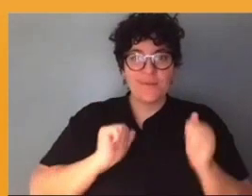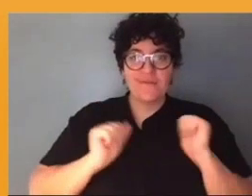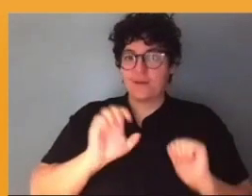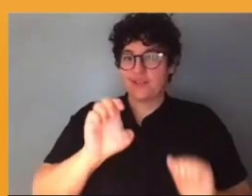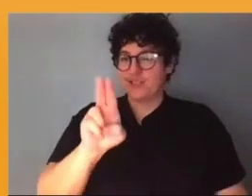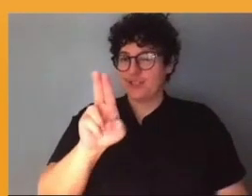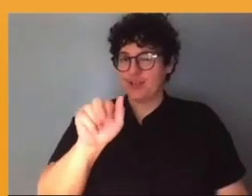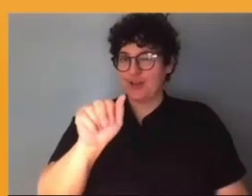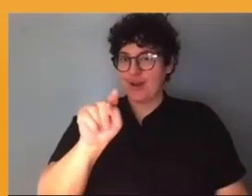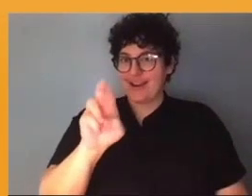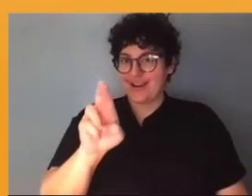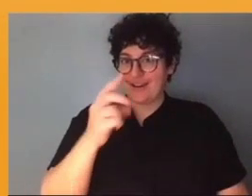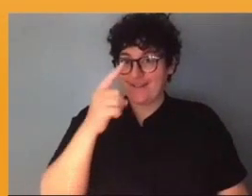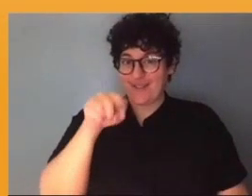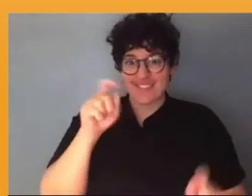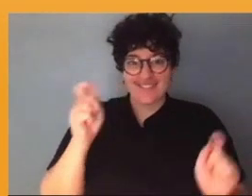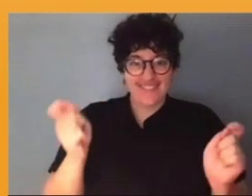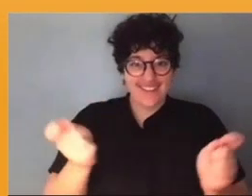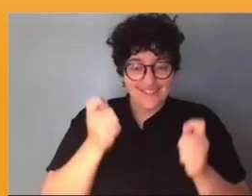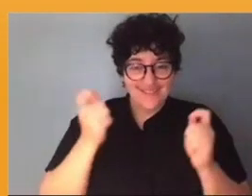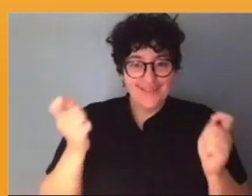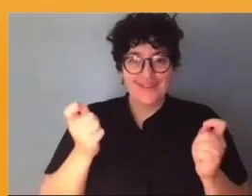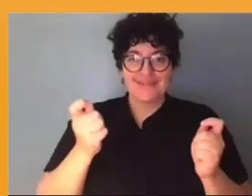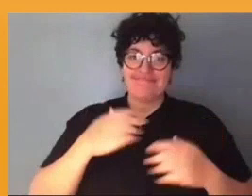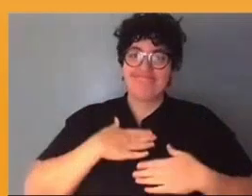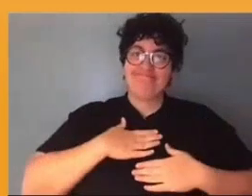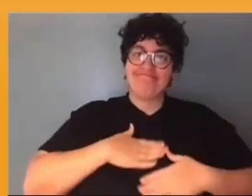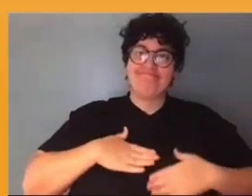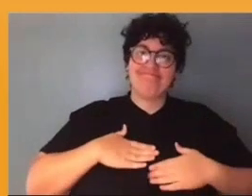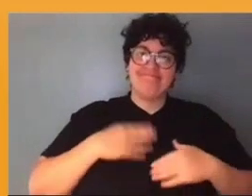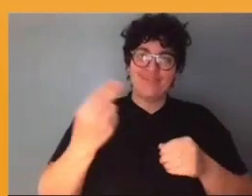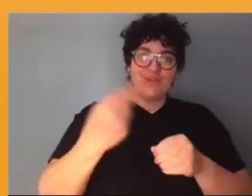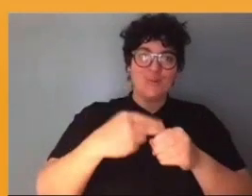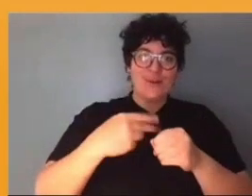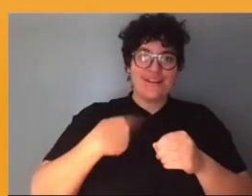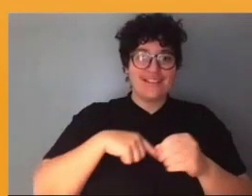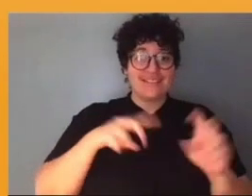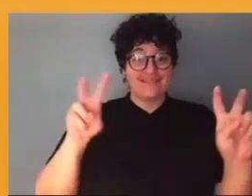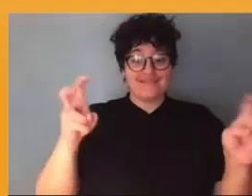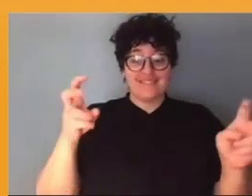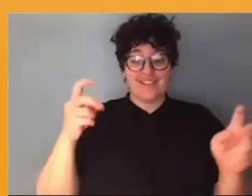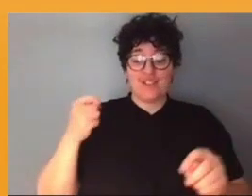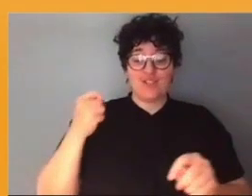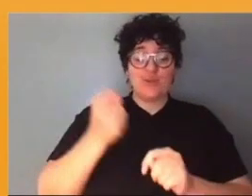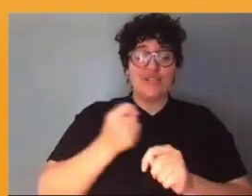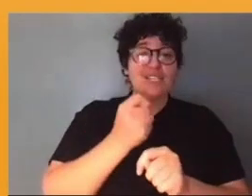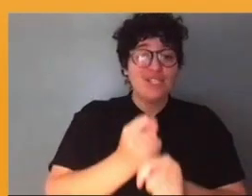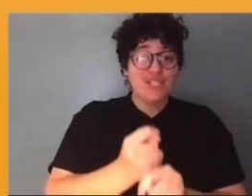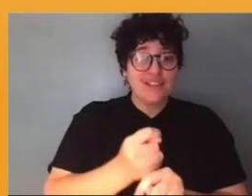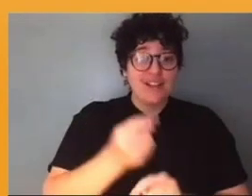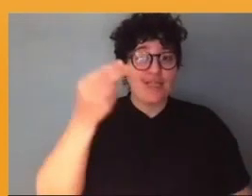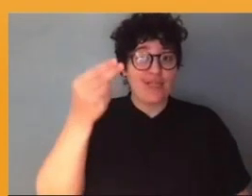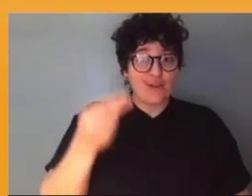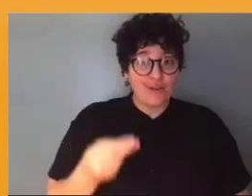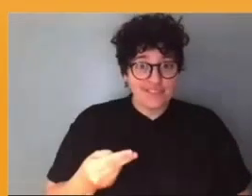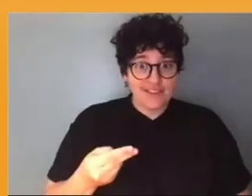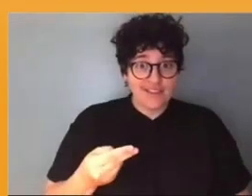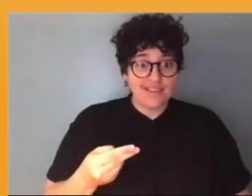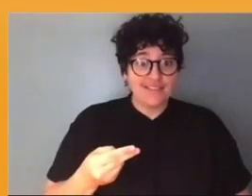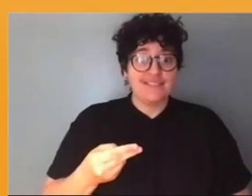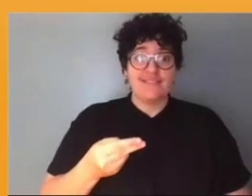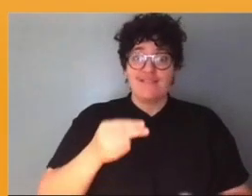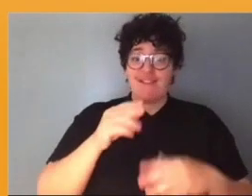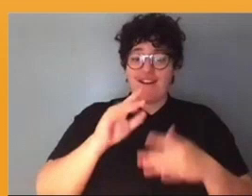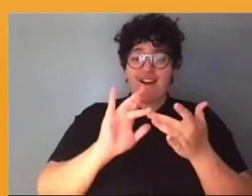glad you've joined us for Traditions Thursdays, a series of online conversations and demonstrations celebrating